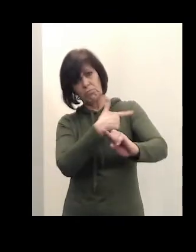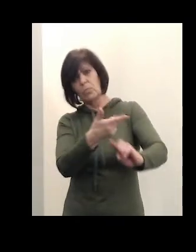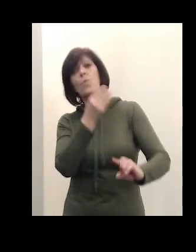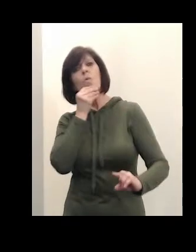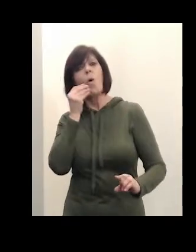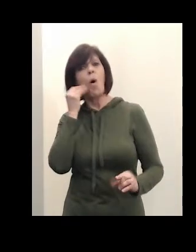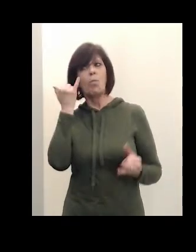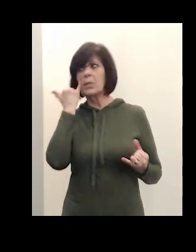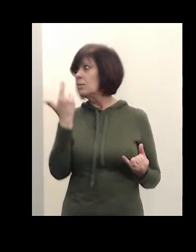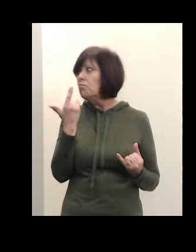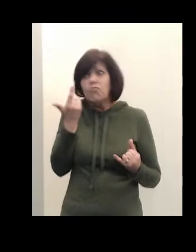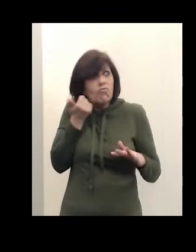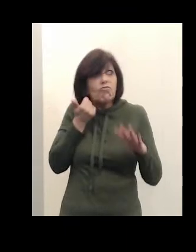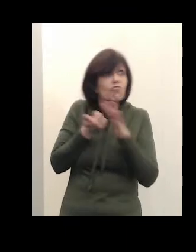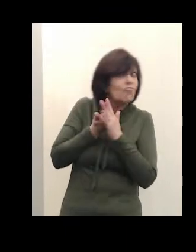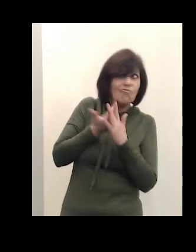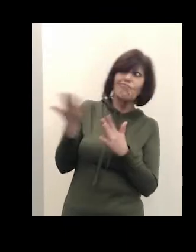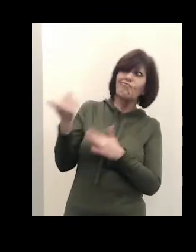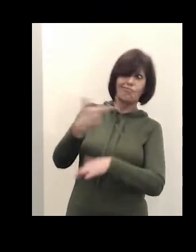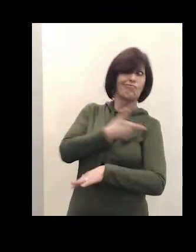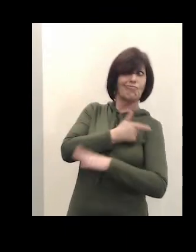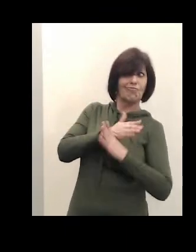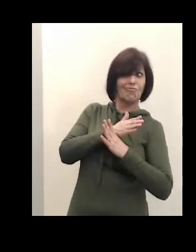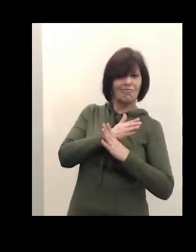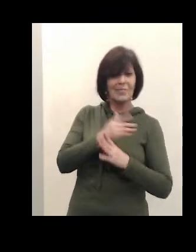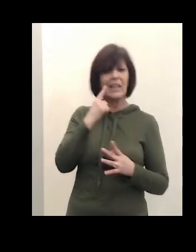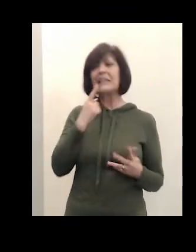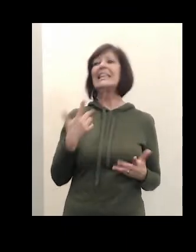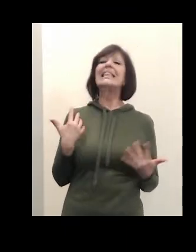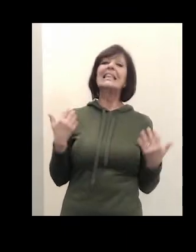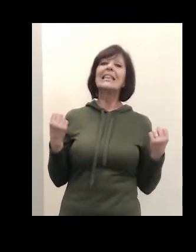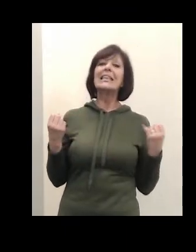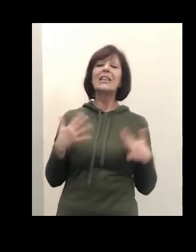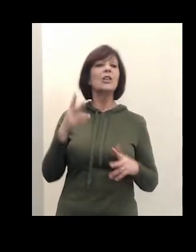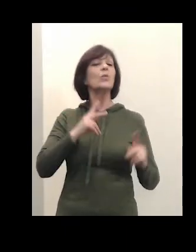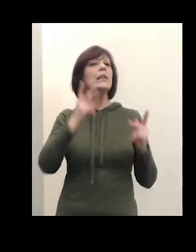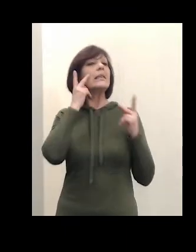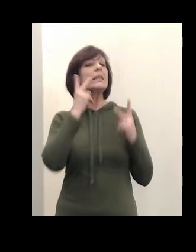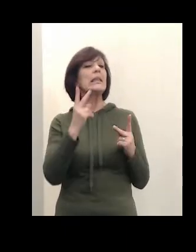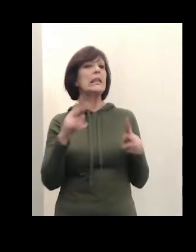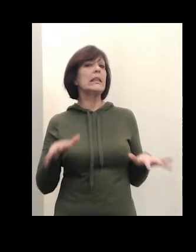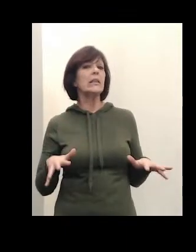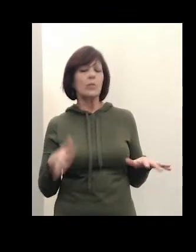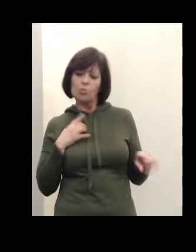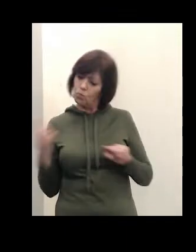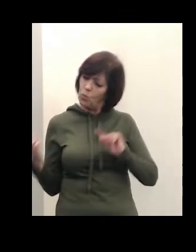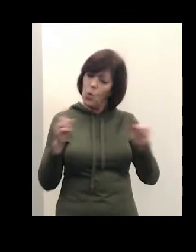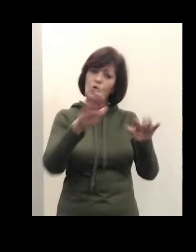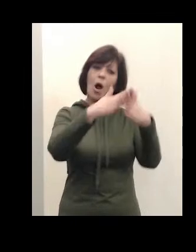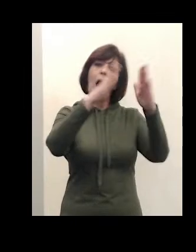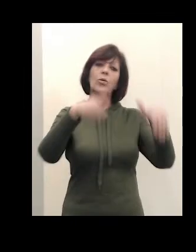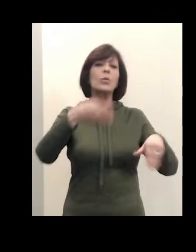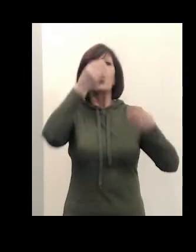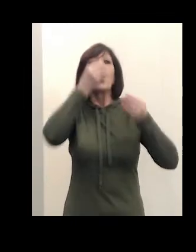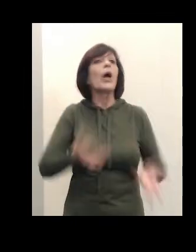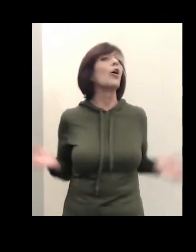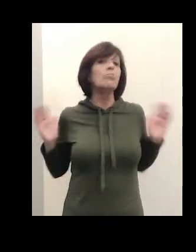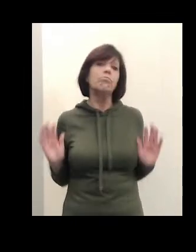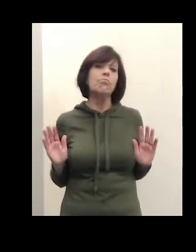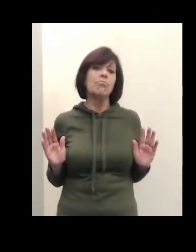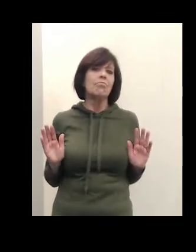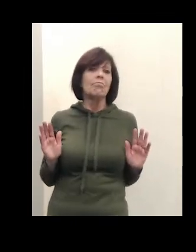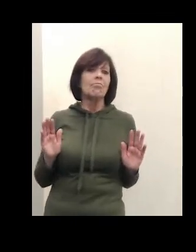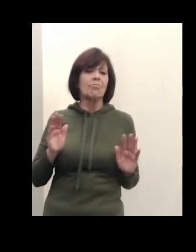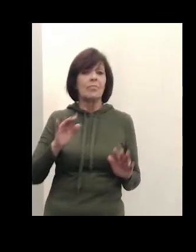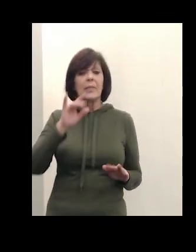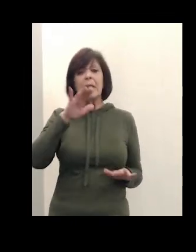getting vaccine, if you were a little vaccine hesitant and you want people to see you getting the vaccine, we'll come right to your house. We don't care. Pediatricians,